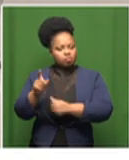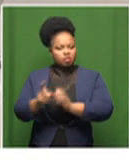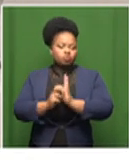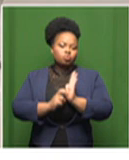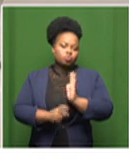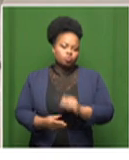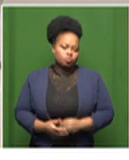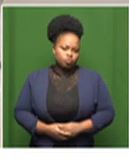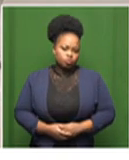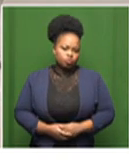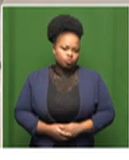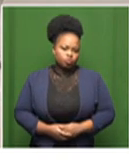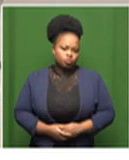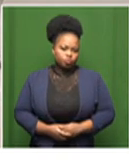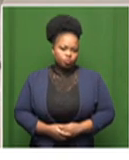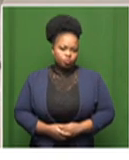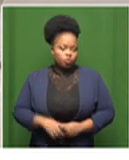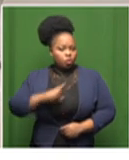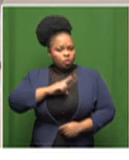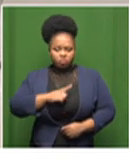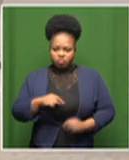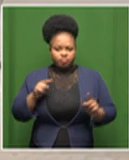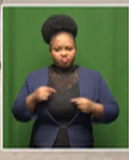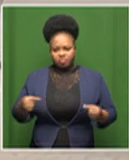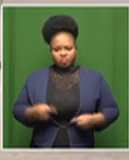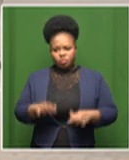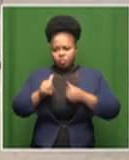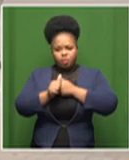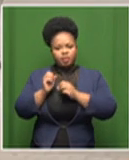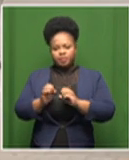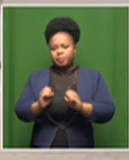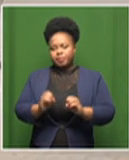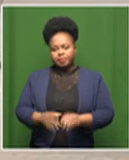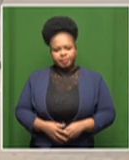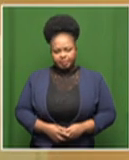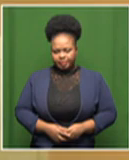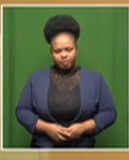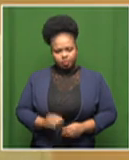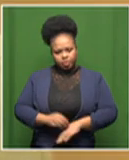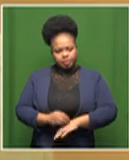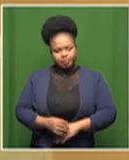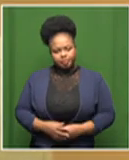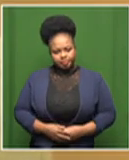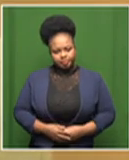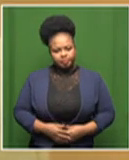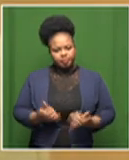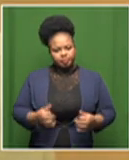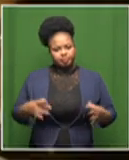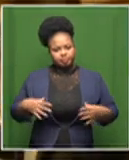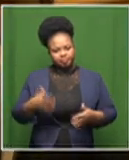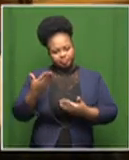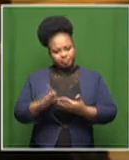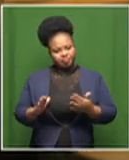rules for COVID-19. Because we can't work without following the rules. It's a problem. With the festive season